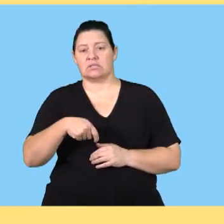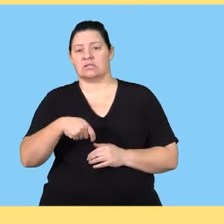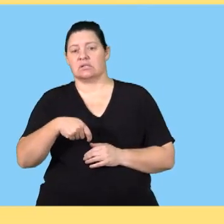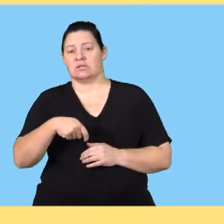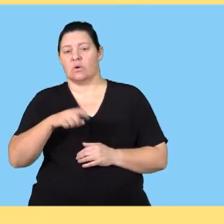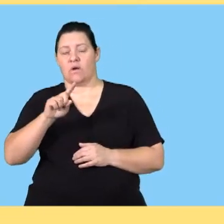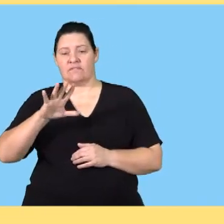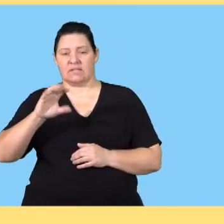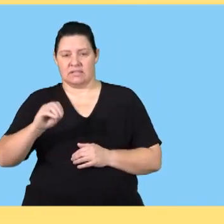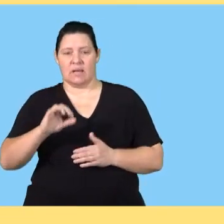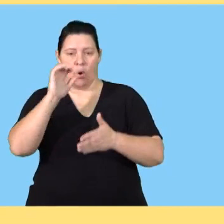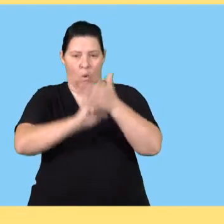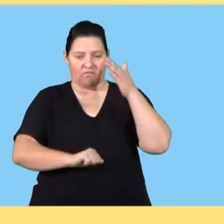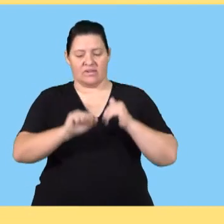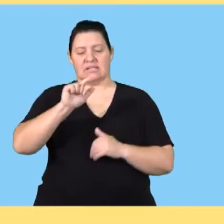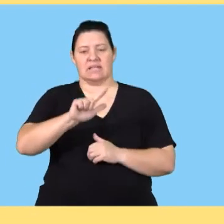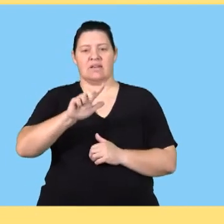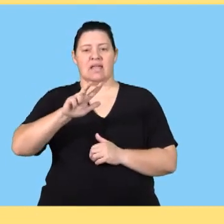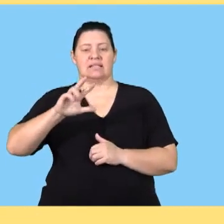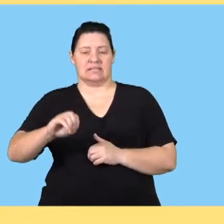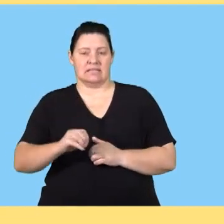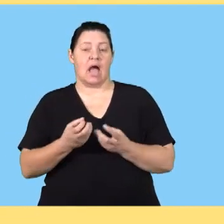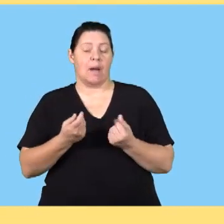13,150 minus 780,